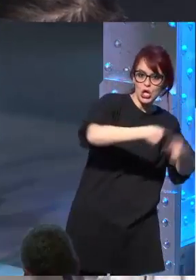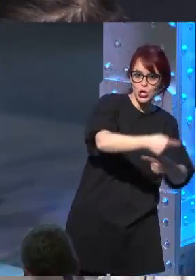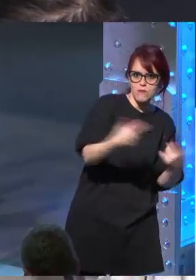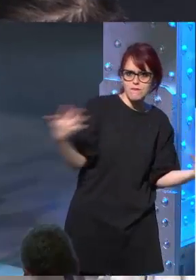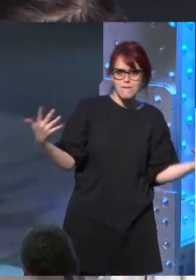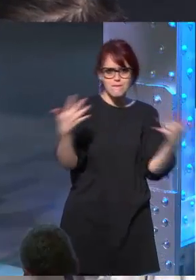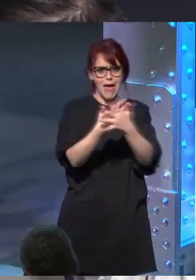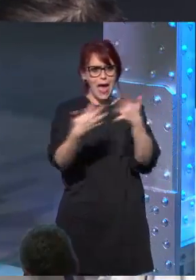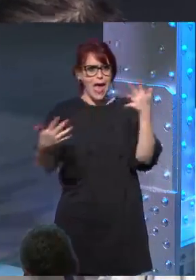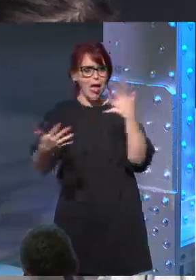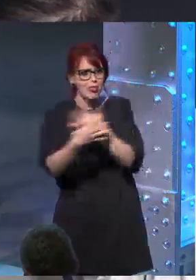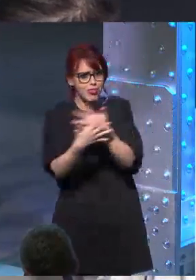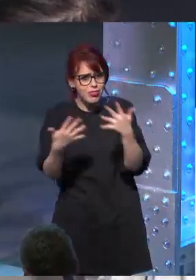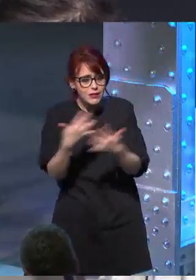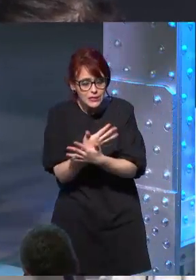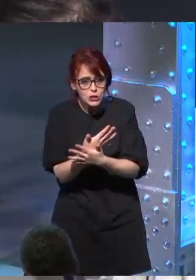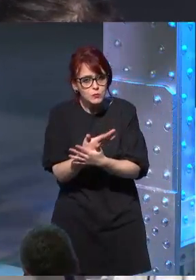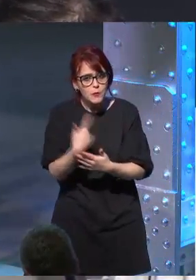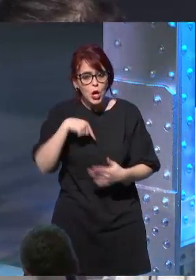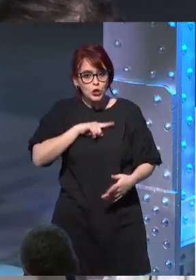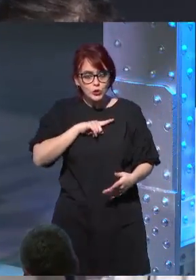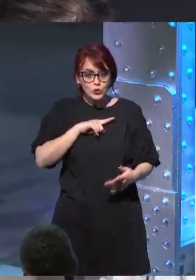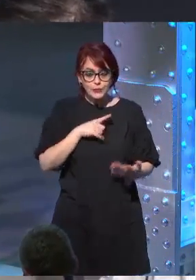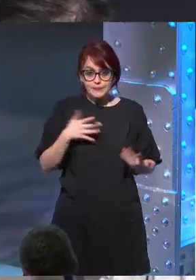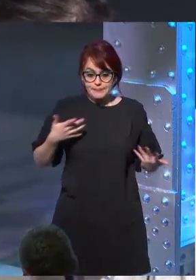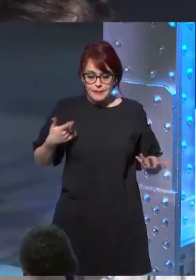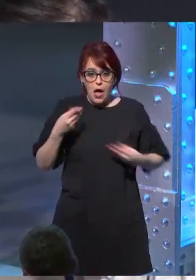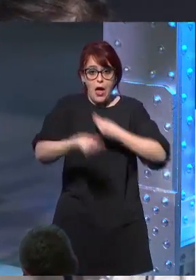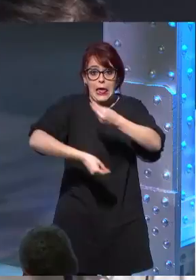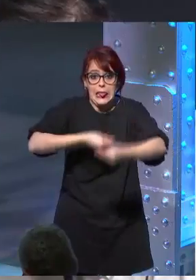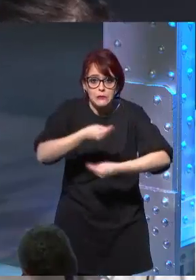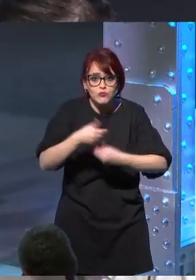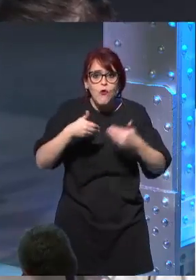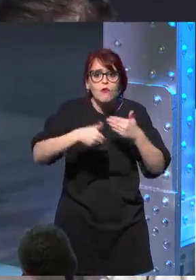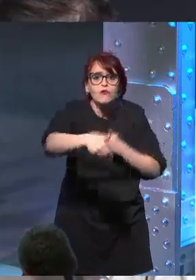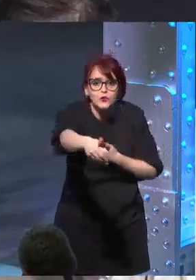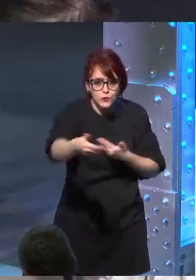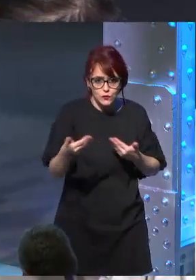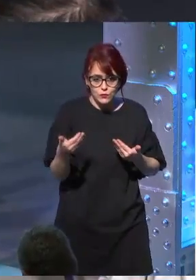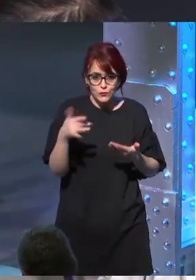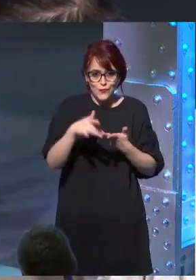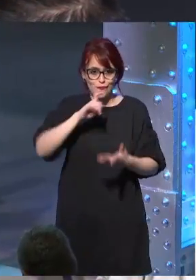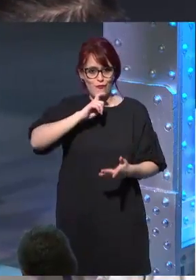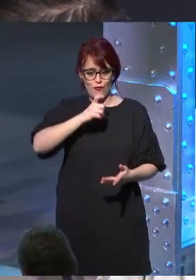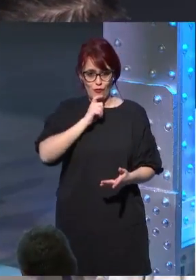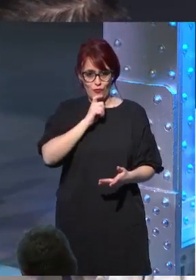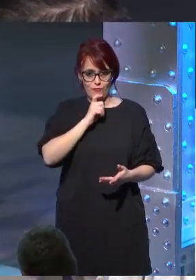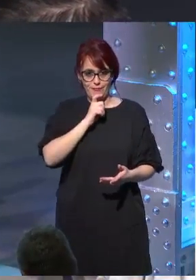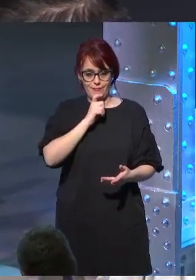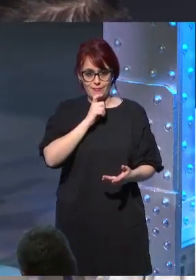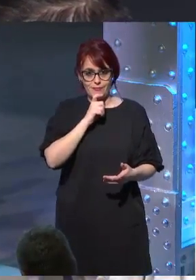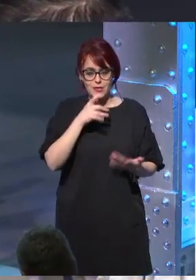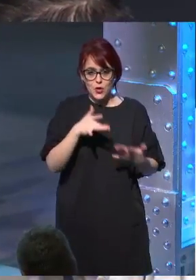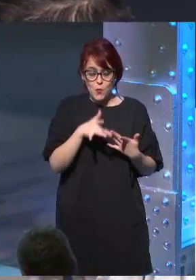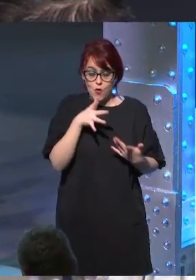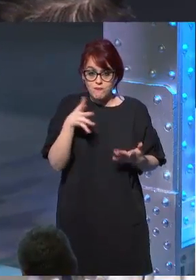the digital world, and we tend to focus in the mole, as you were saying before, and we need to